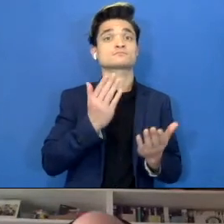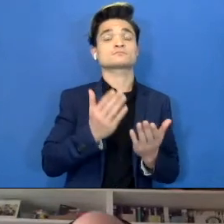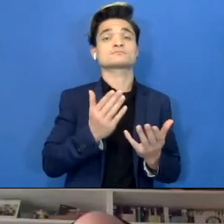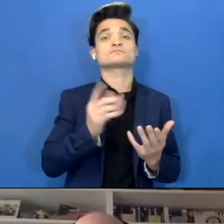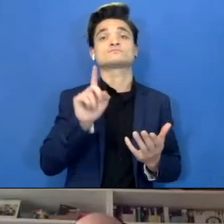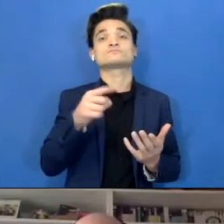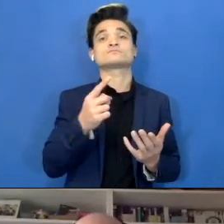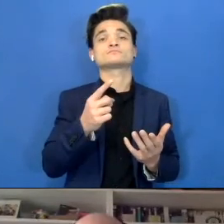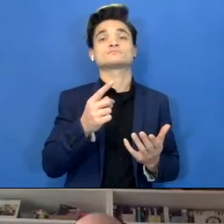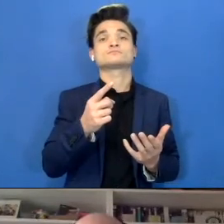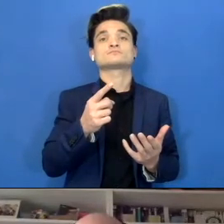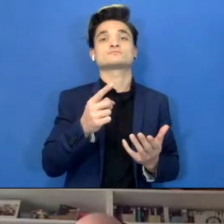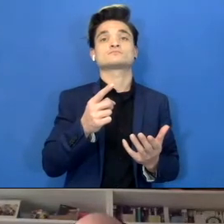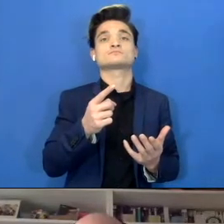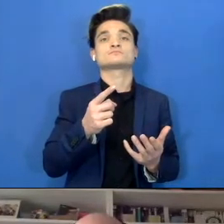a certain way.